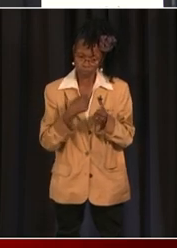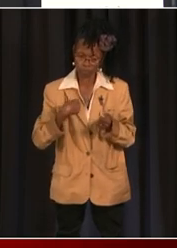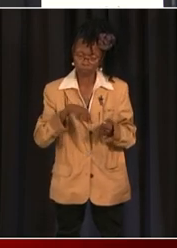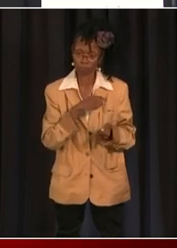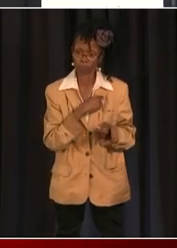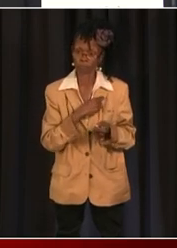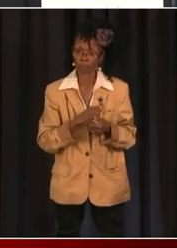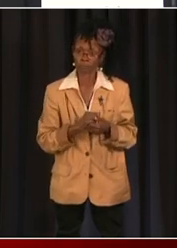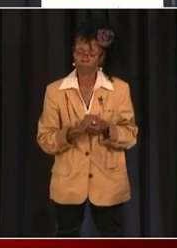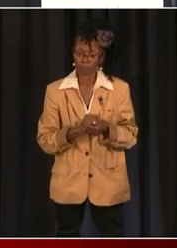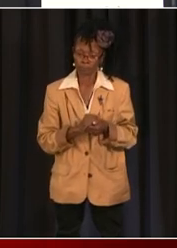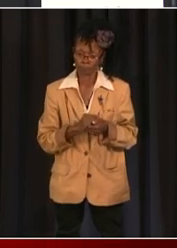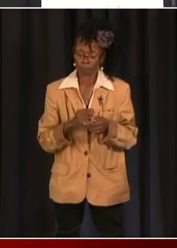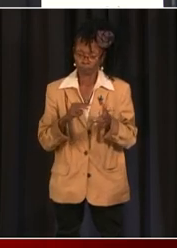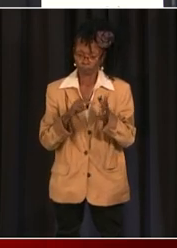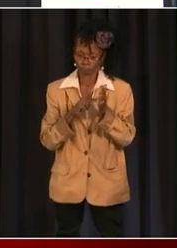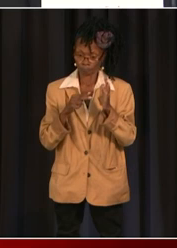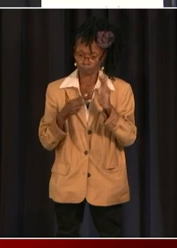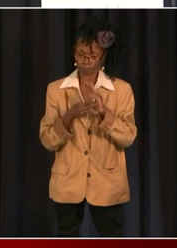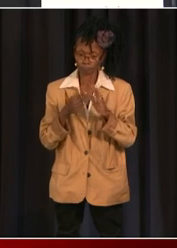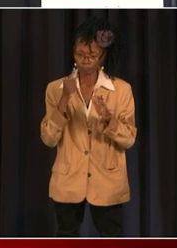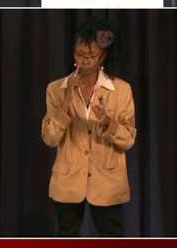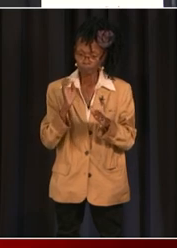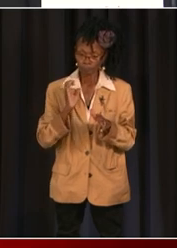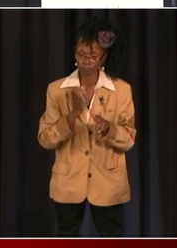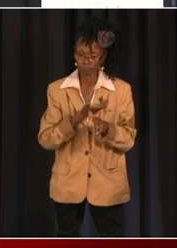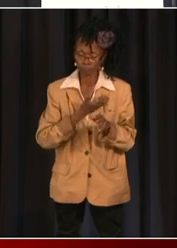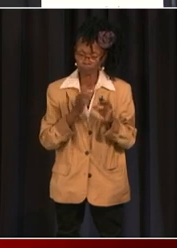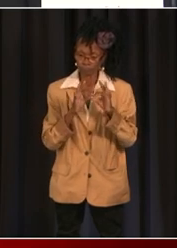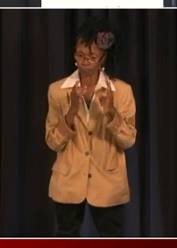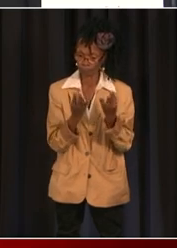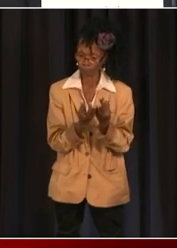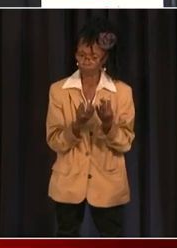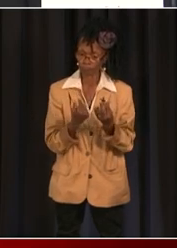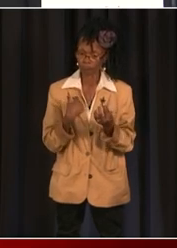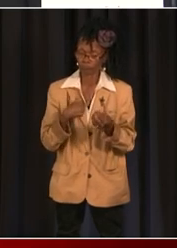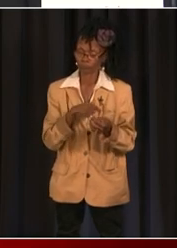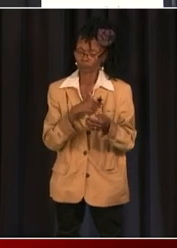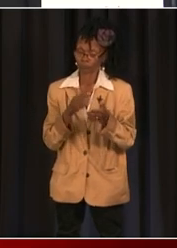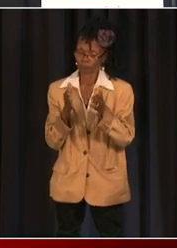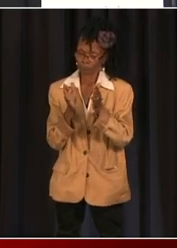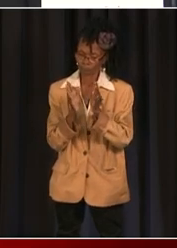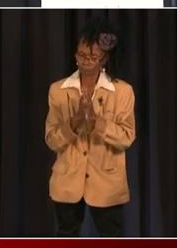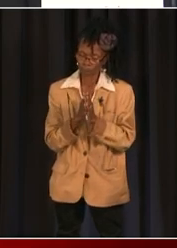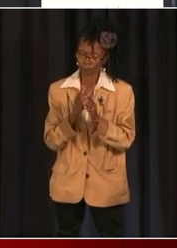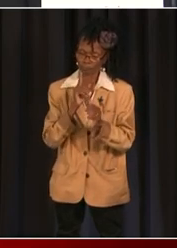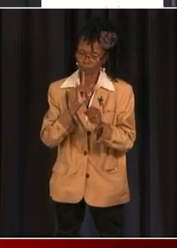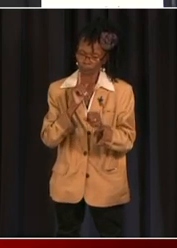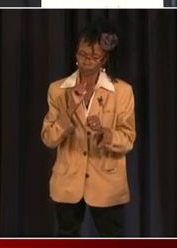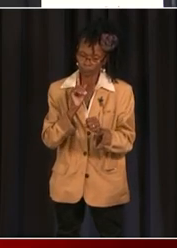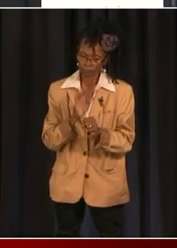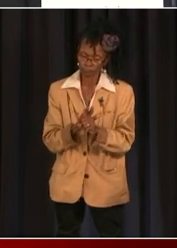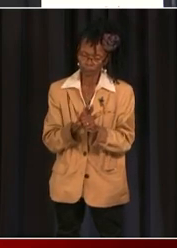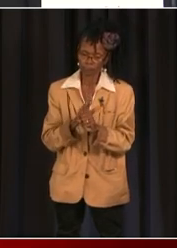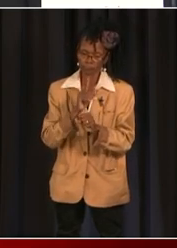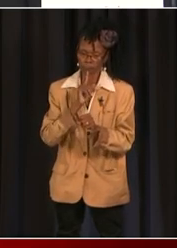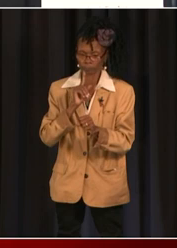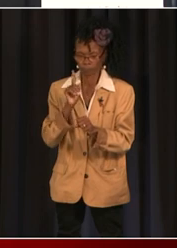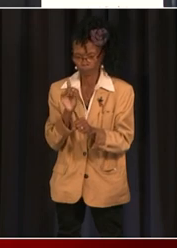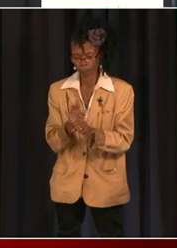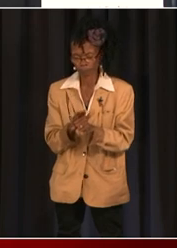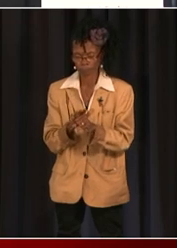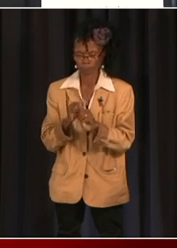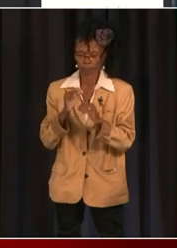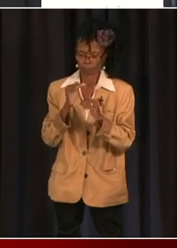operations of our school. And what that means for our families is we're asking you to take a pledge. To take a pledge to build back